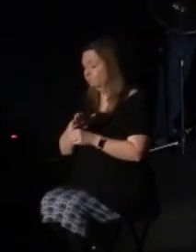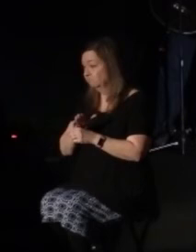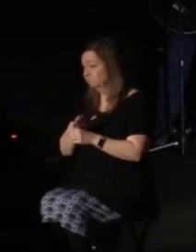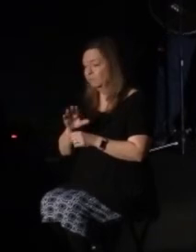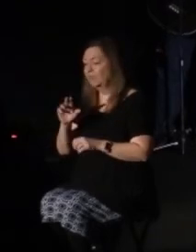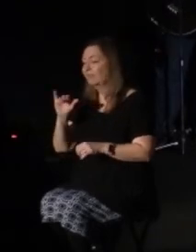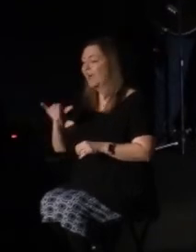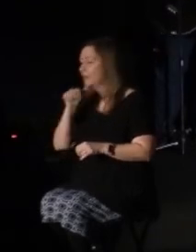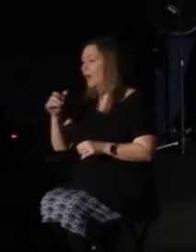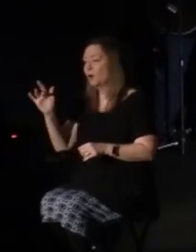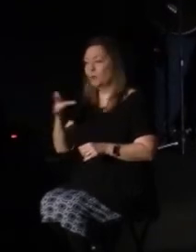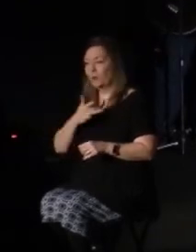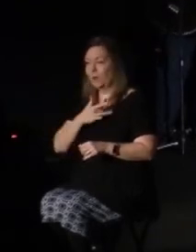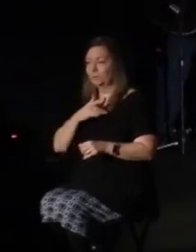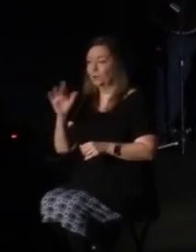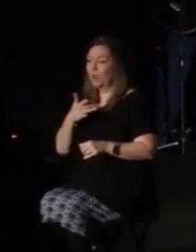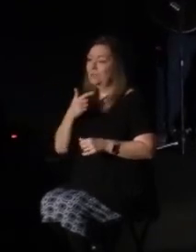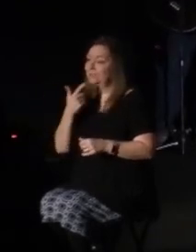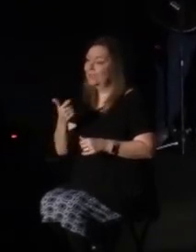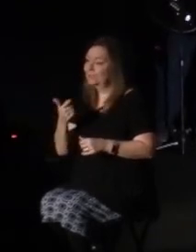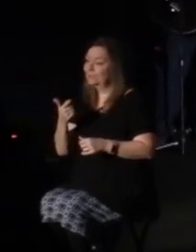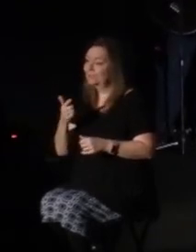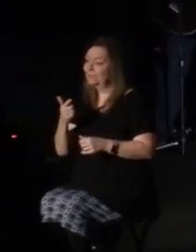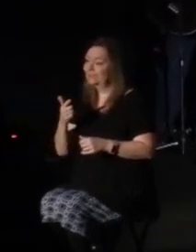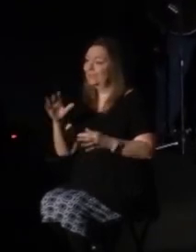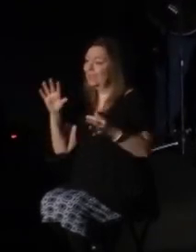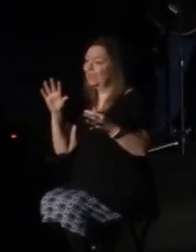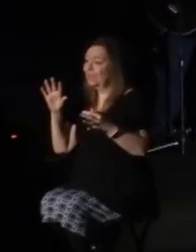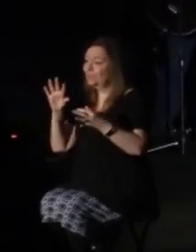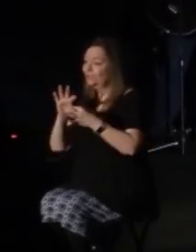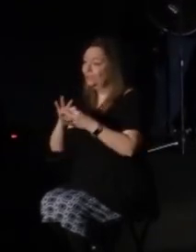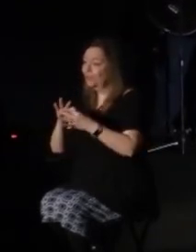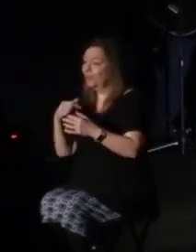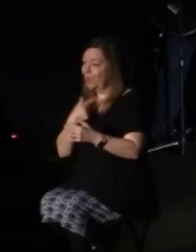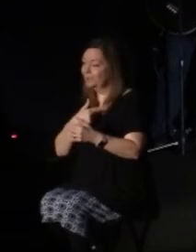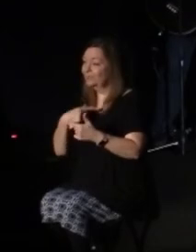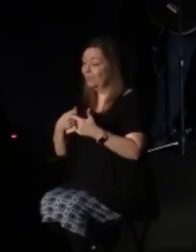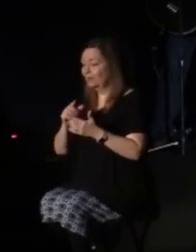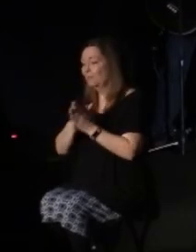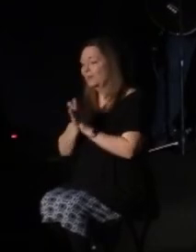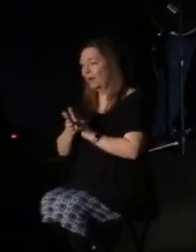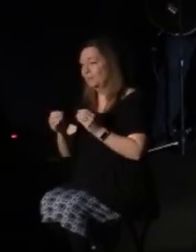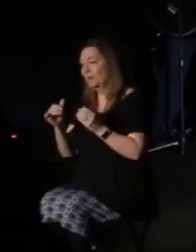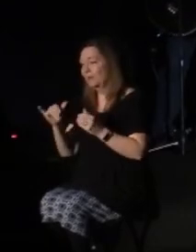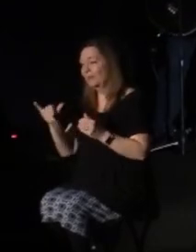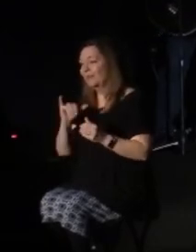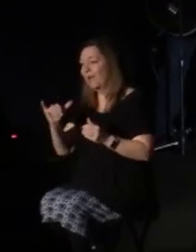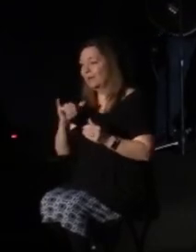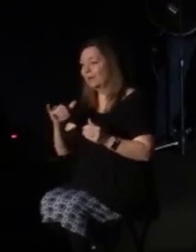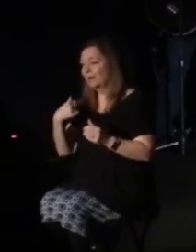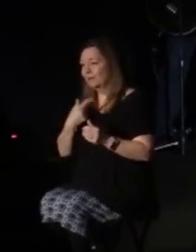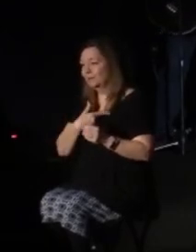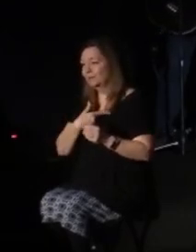says, "Belong to us and then you'll become like us." And so if you've been putting off time to put your robe on, I want to encourage you, put on the